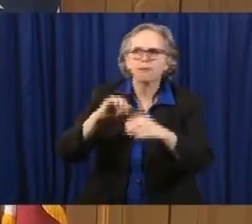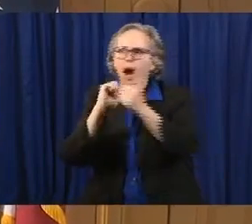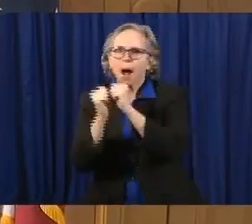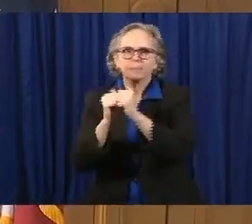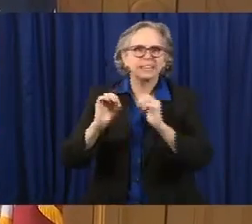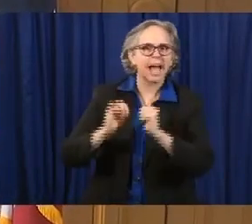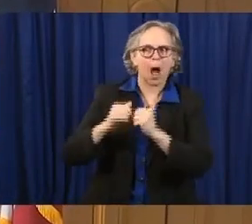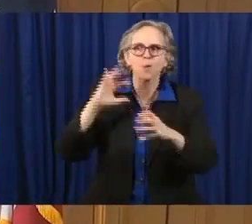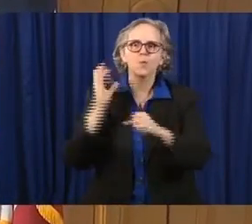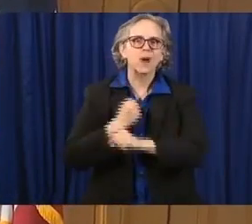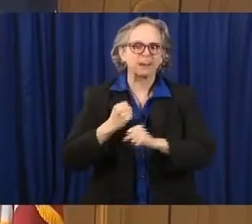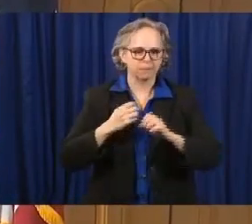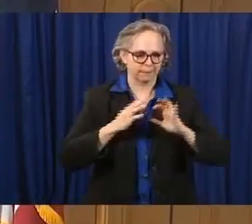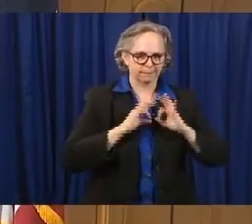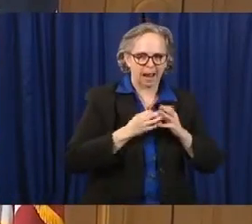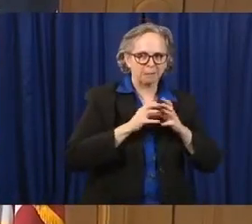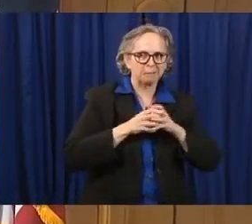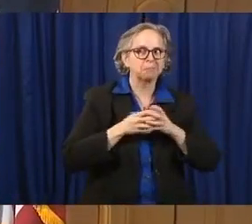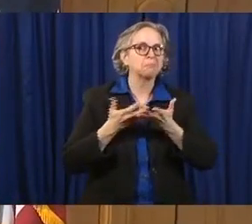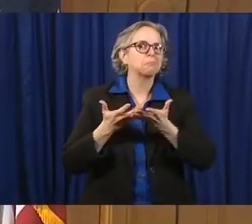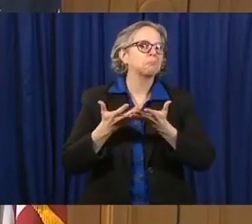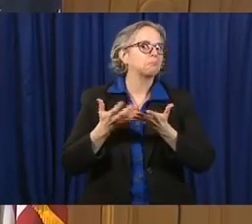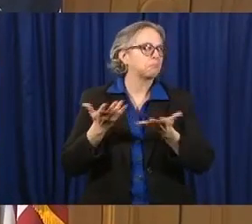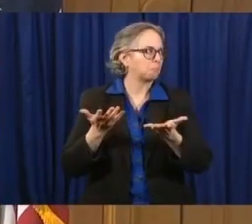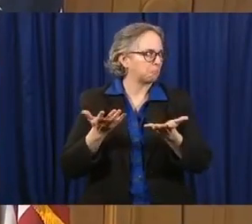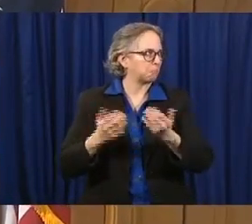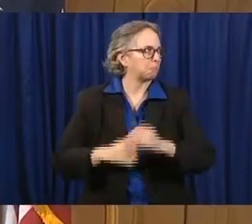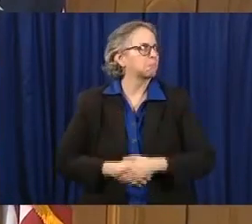Medicaid waivers that we're requesting.